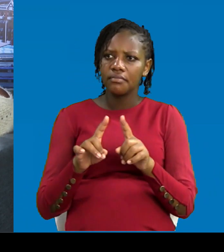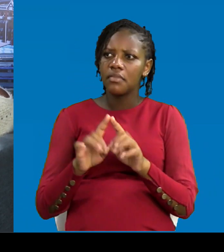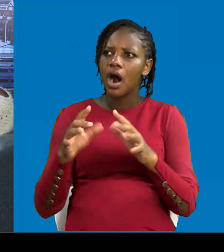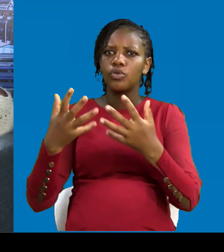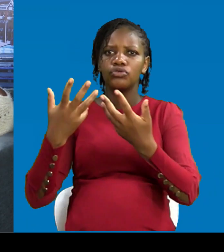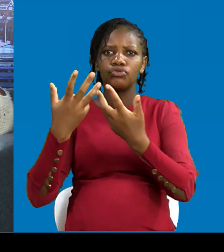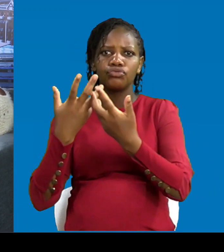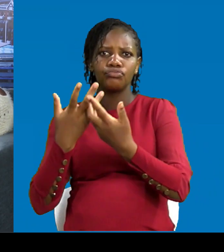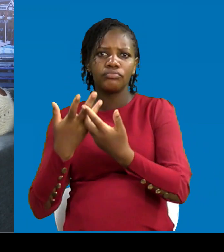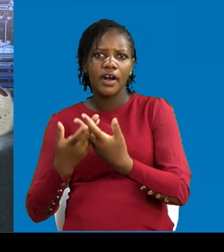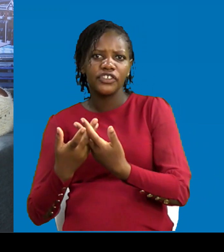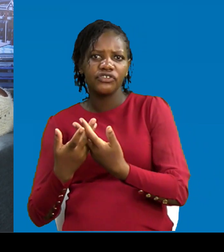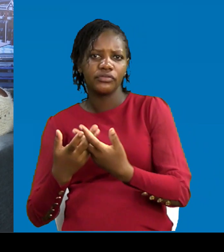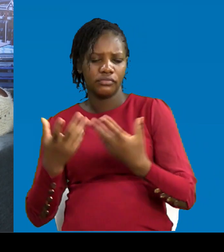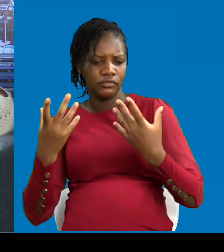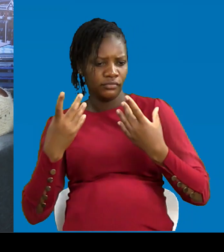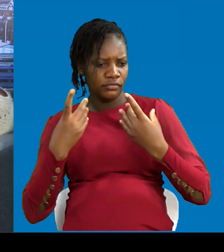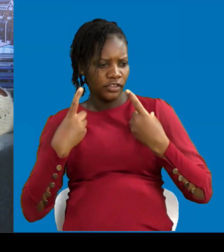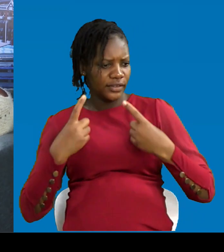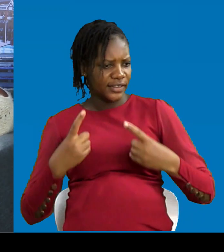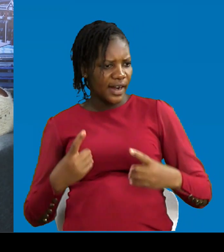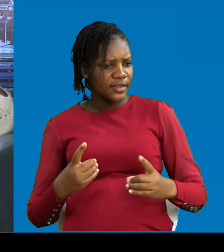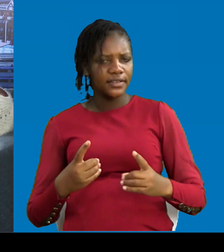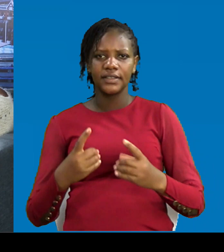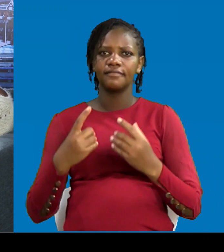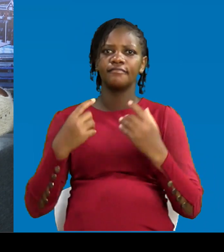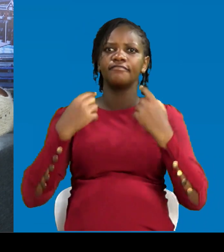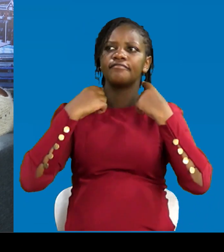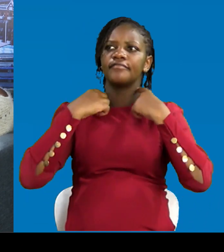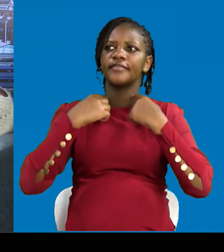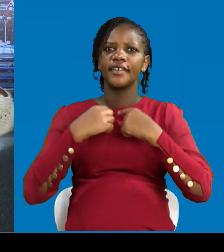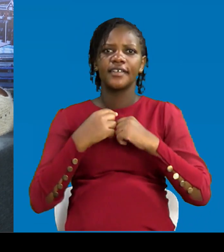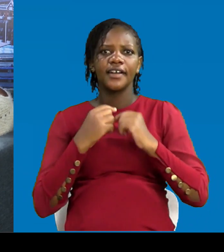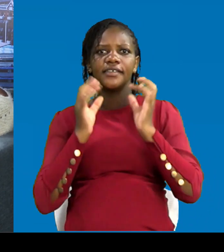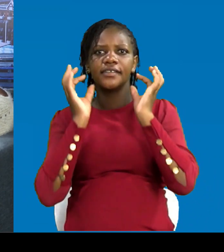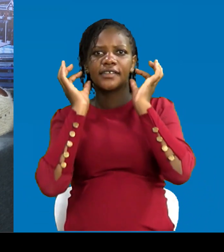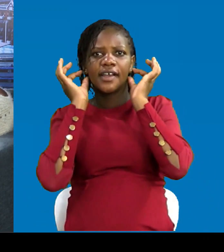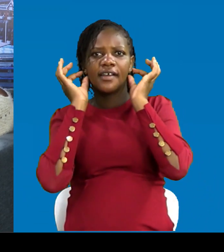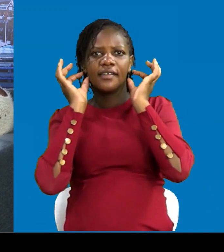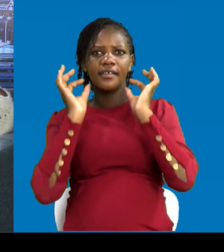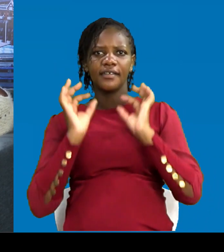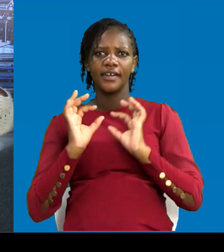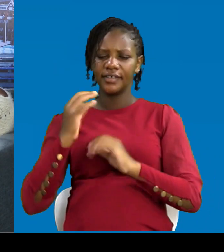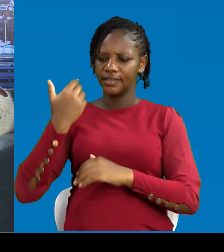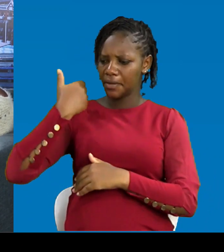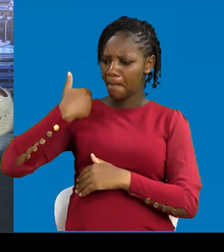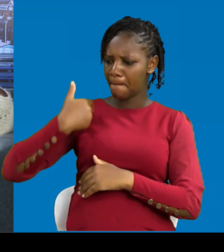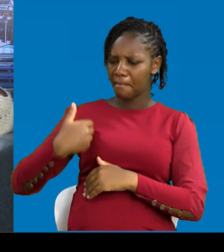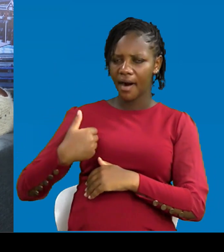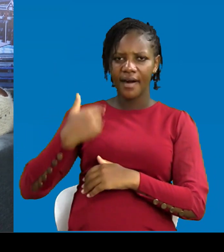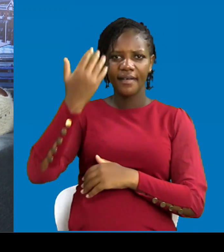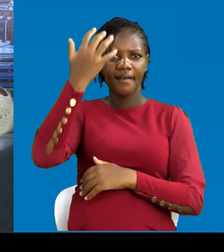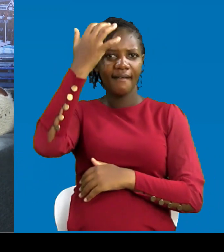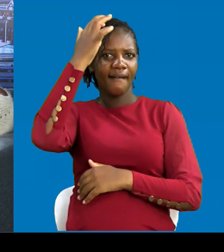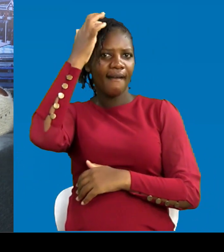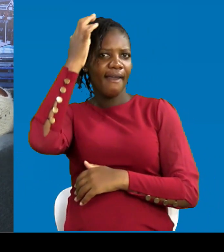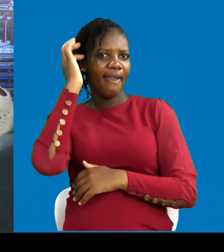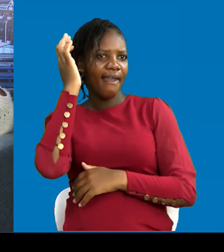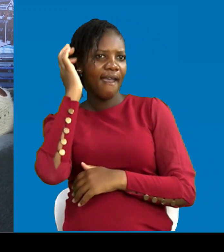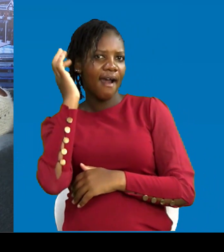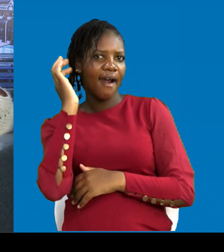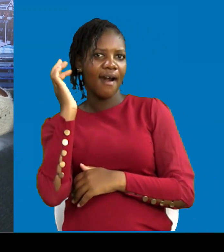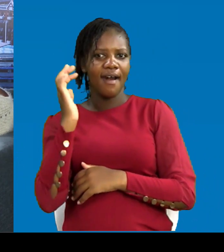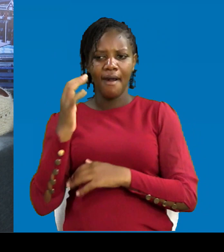a designed outfit together with accessories, how to pair it with the proper hairstyle, the makeup,